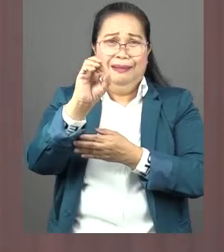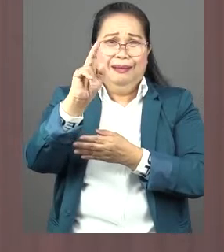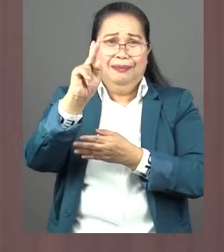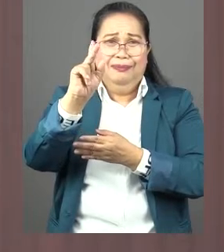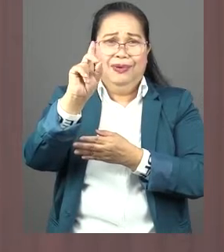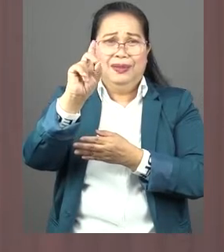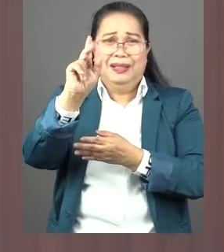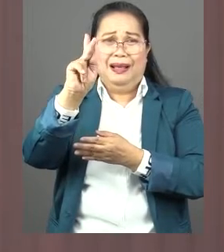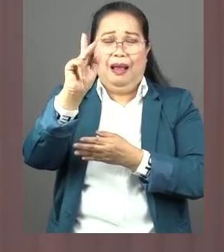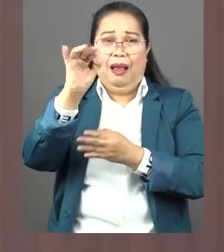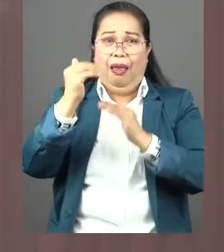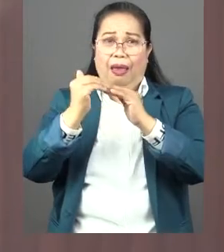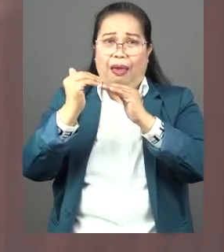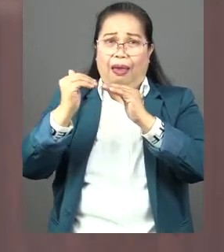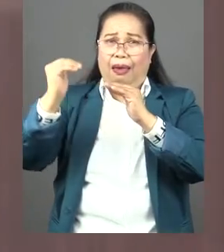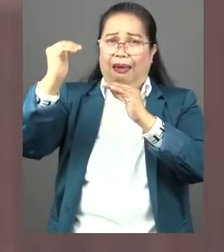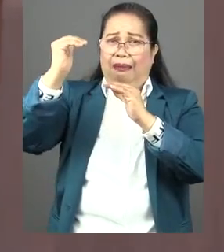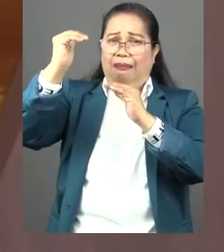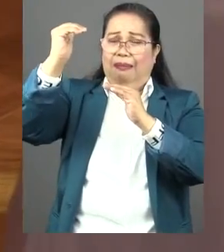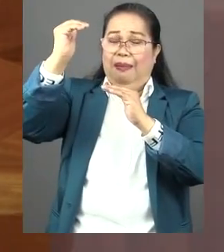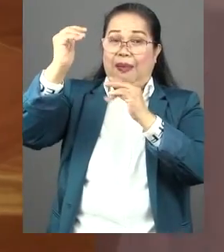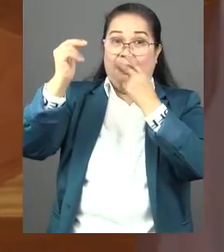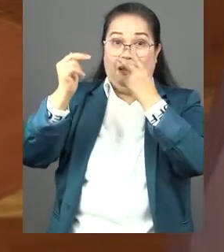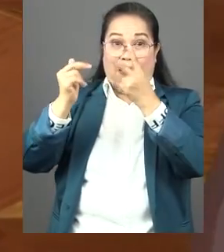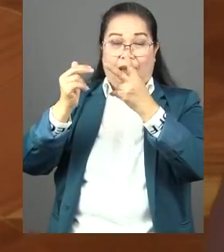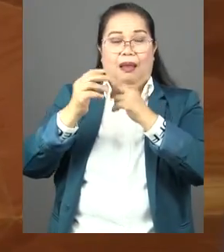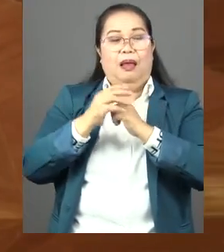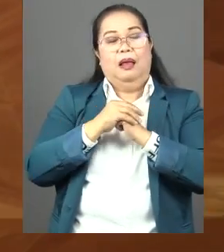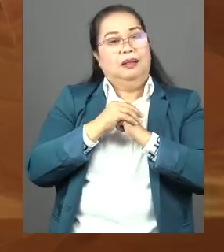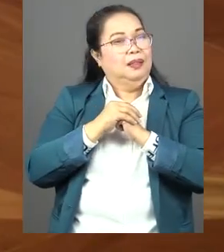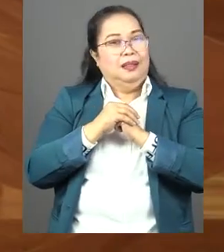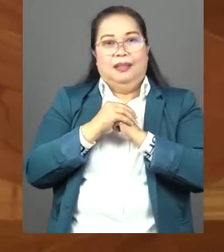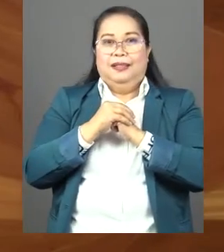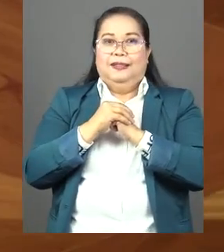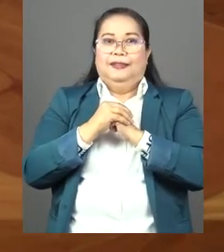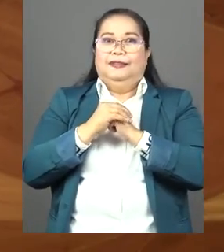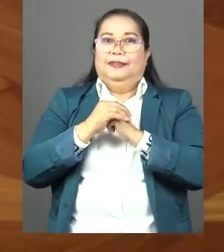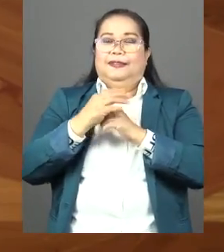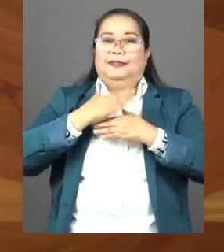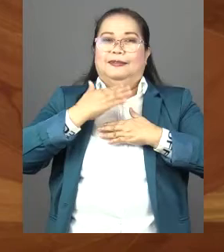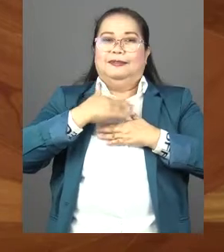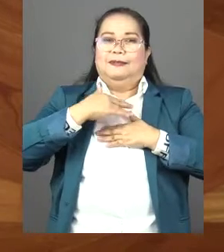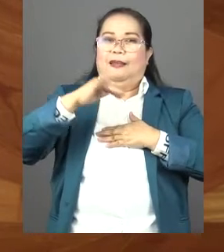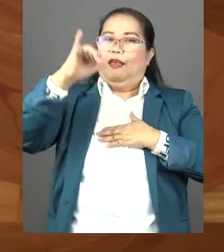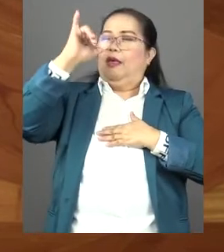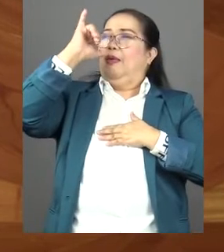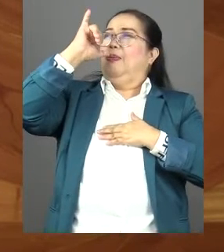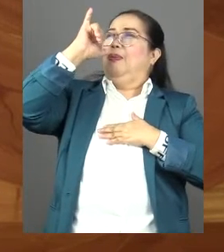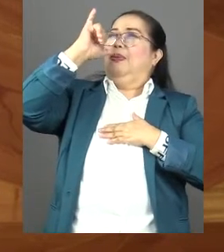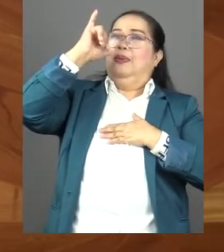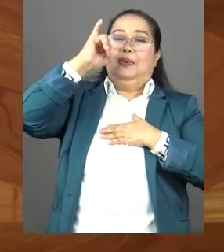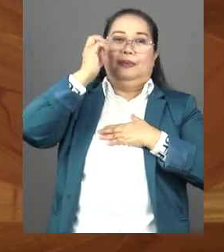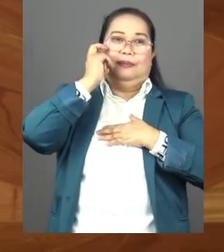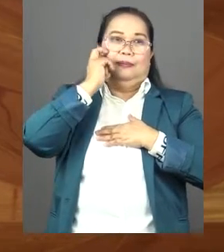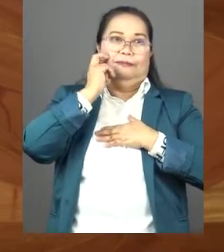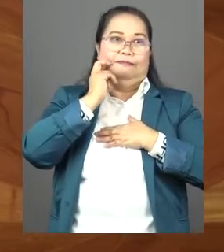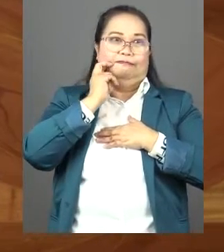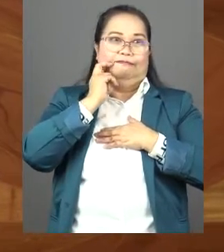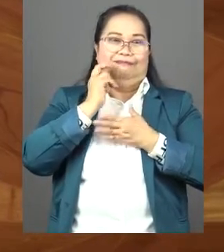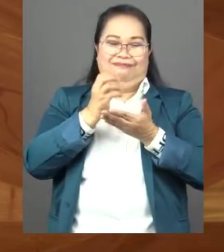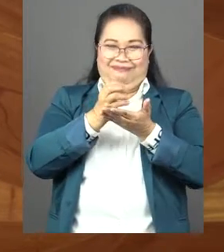Escalation. Then you see me in public, and I'm happily drinking my Scotch whiskey, single malt.